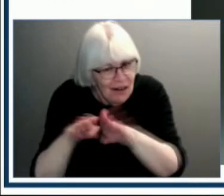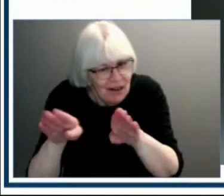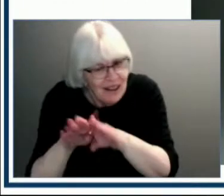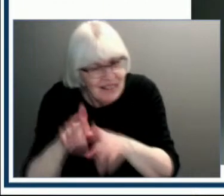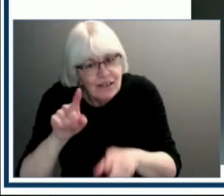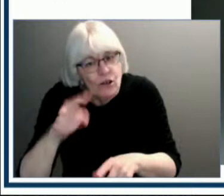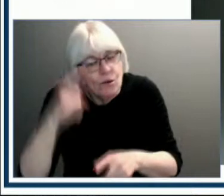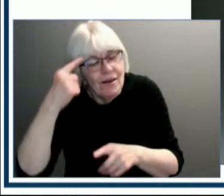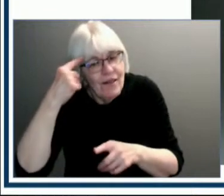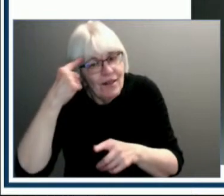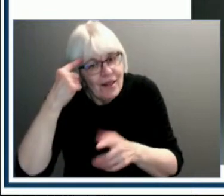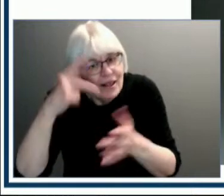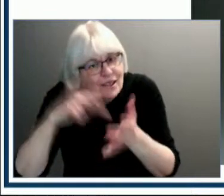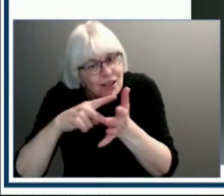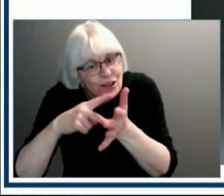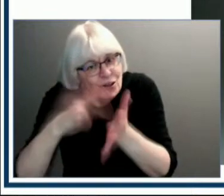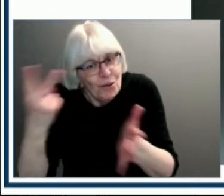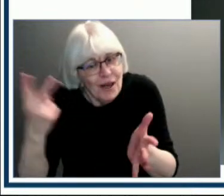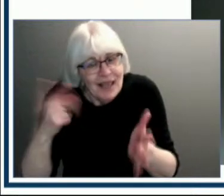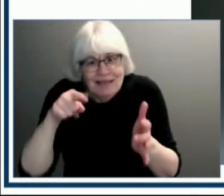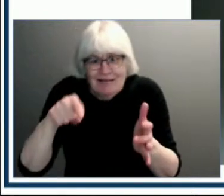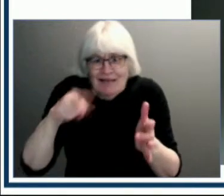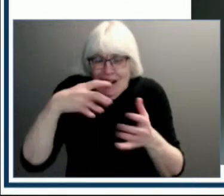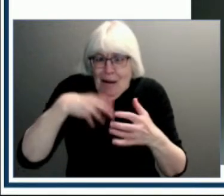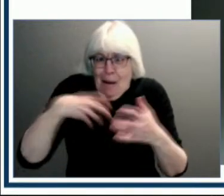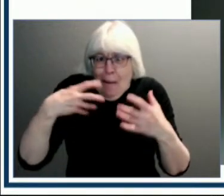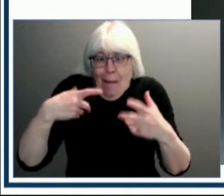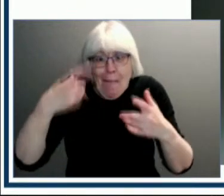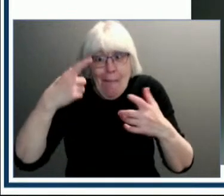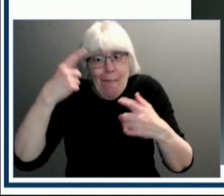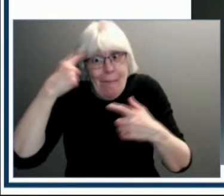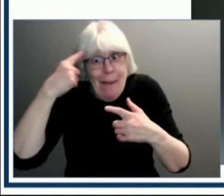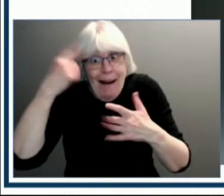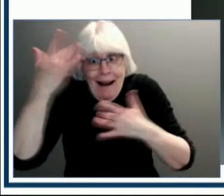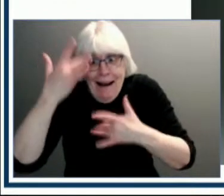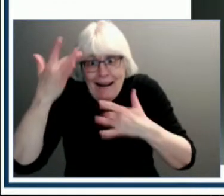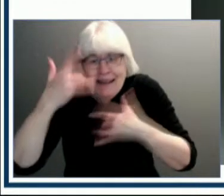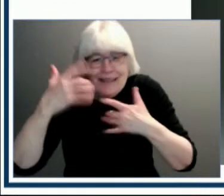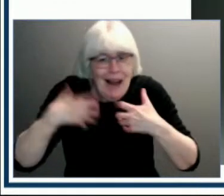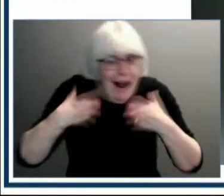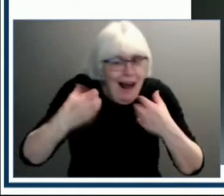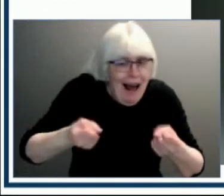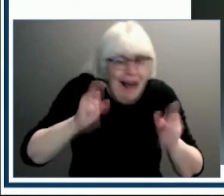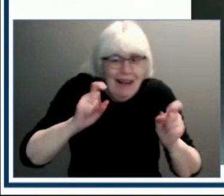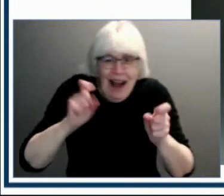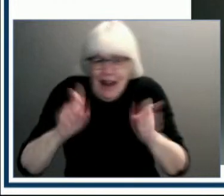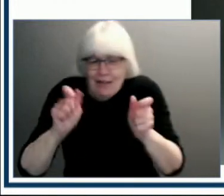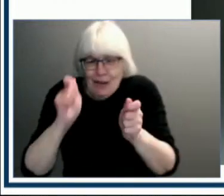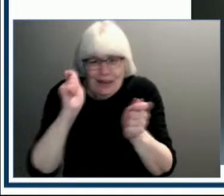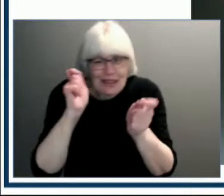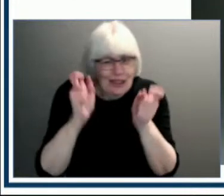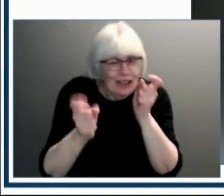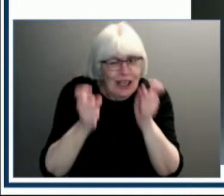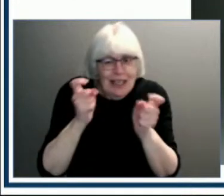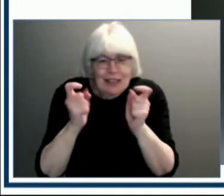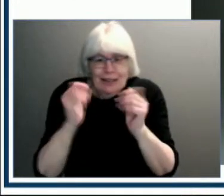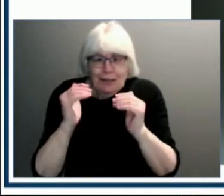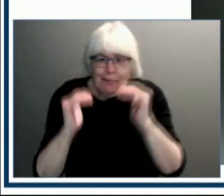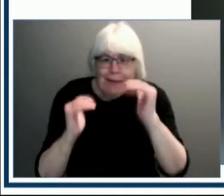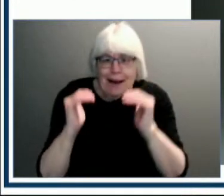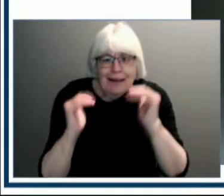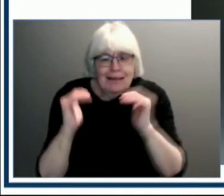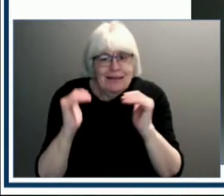a tool you, at this point in the pandemic, you use if absolutely necessary. It comes back to